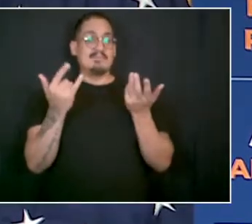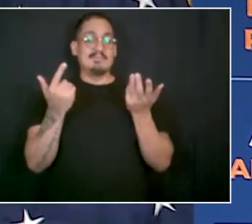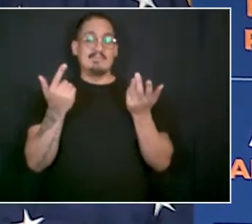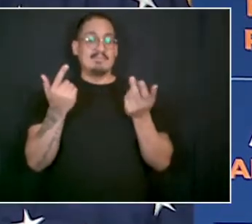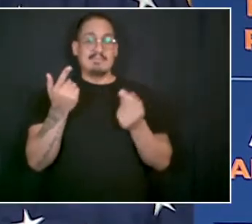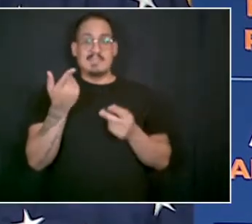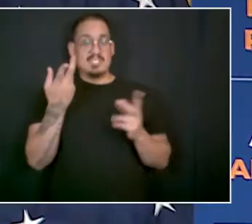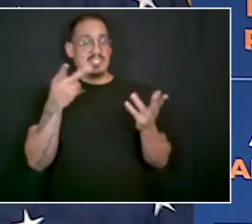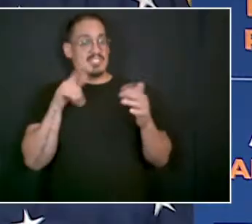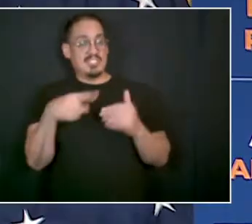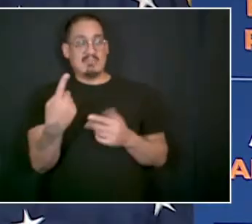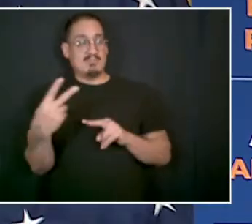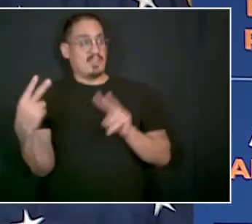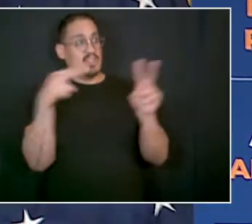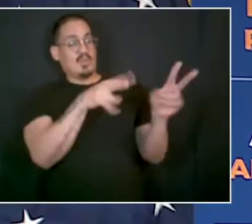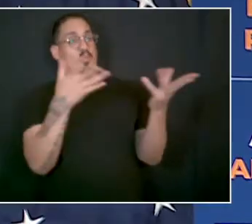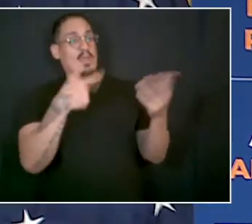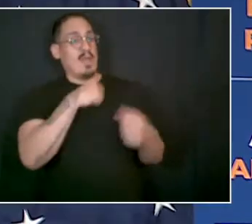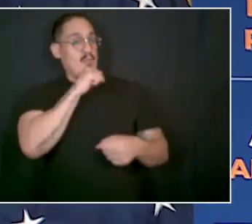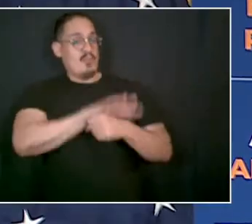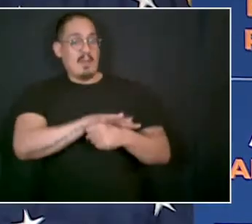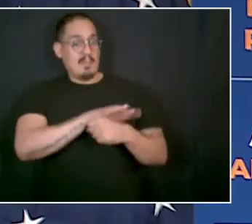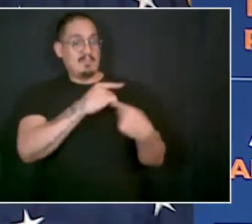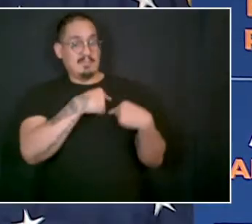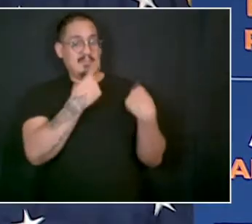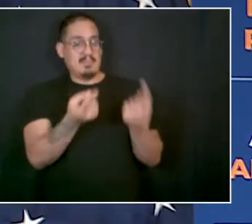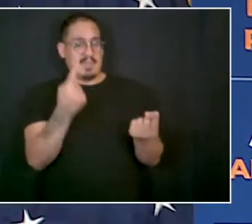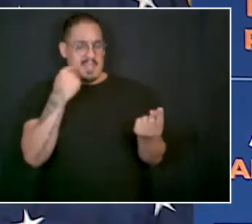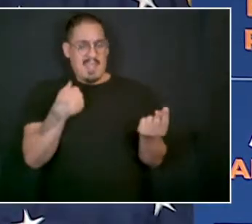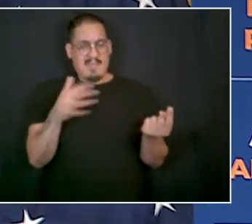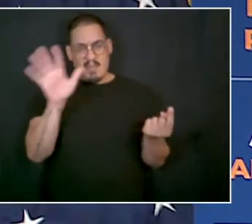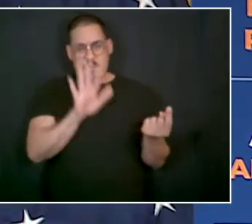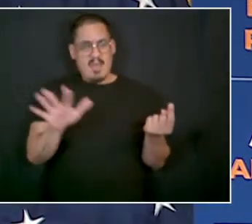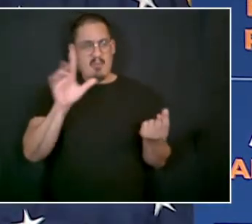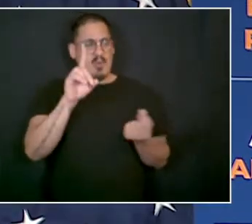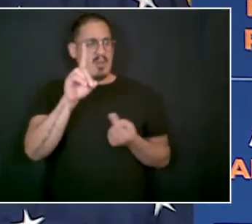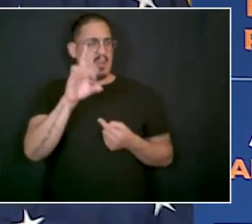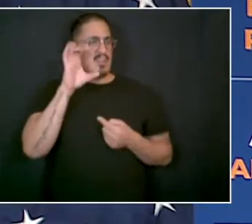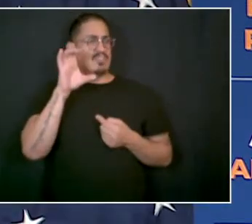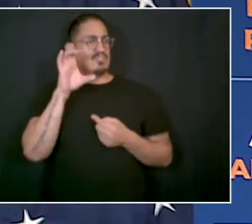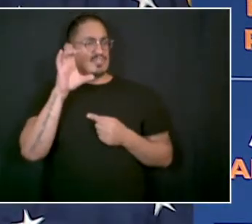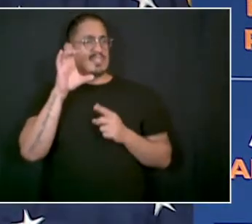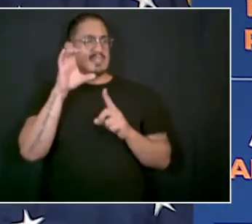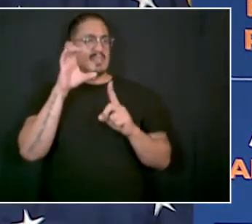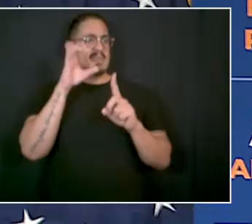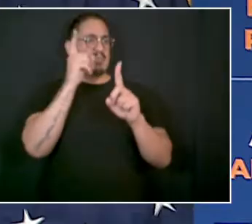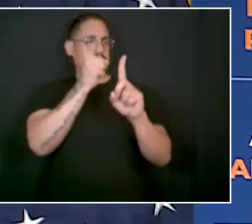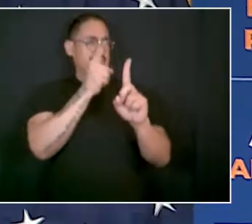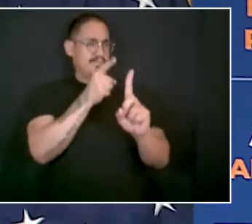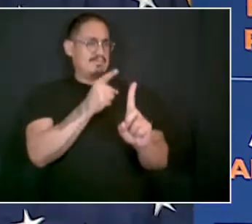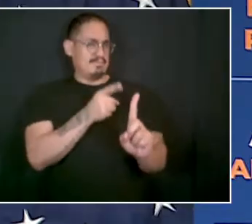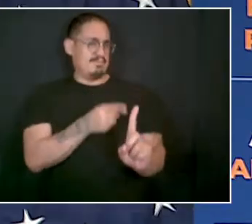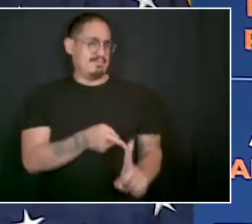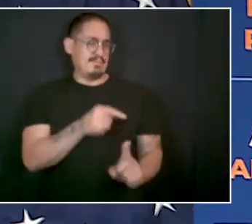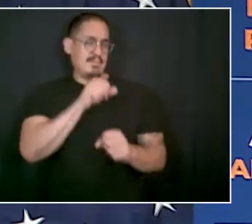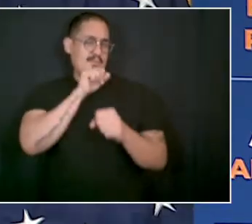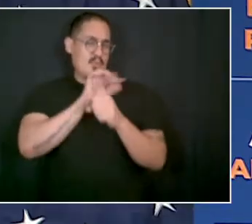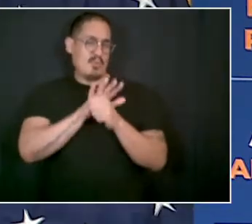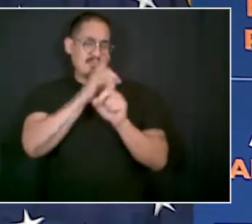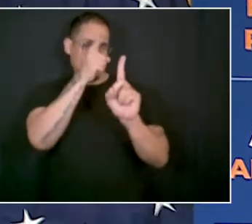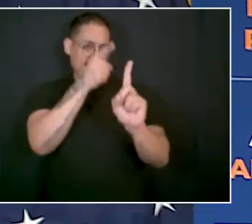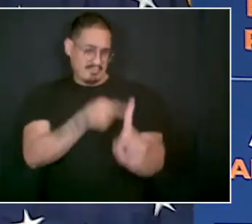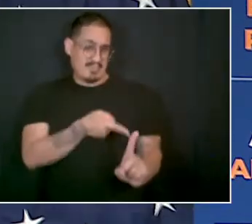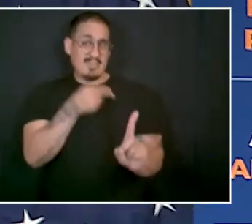I think we had about 100 points that we promised on the campaign trail. Go look at them,